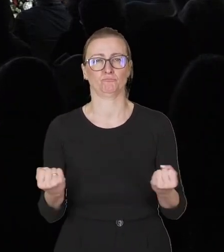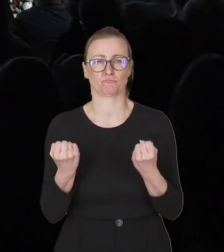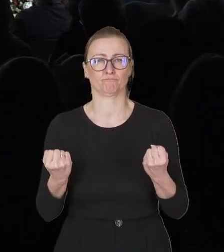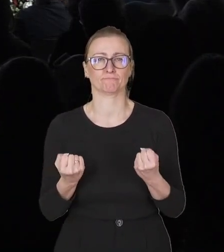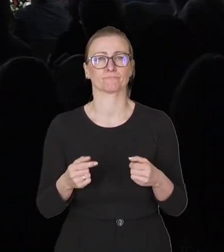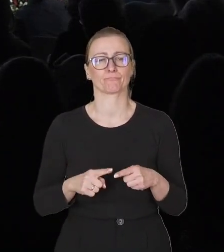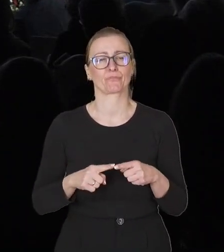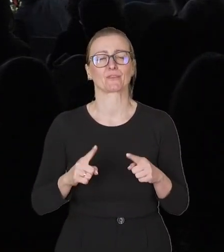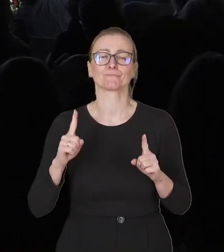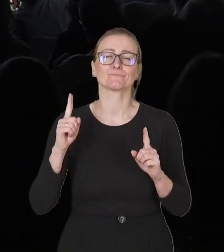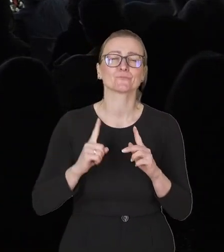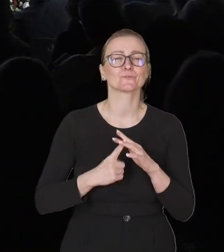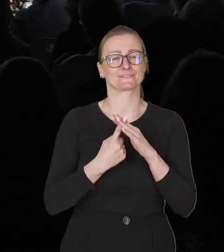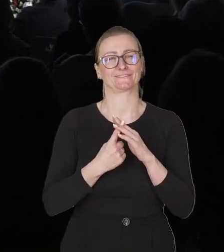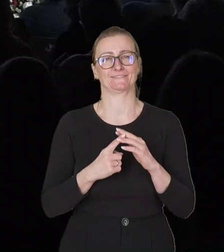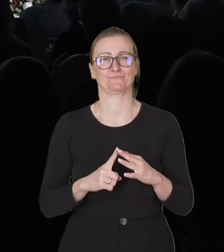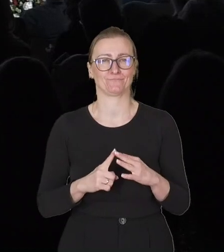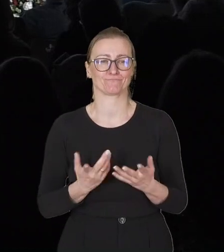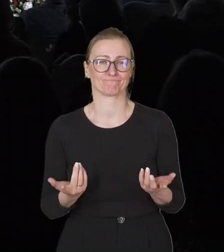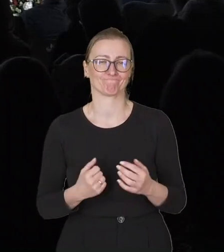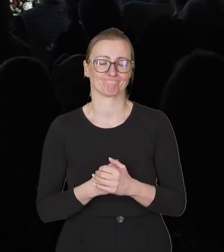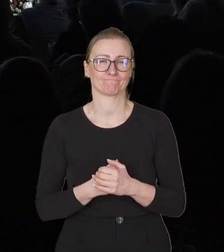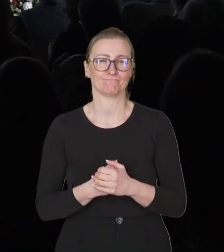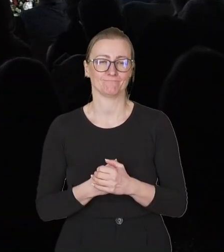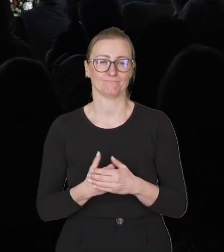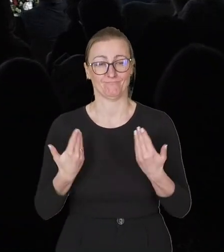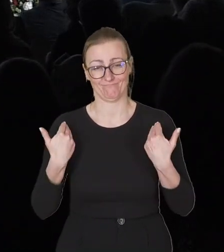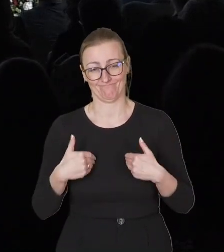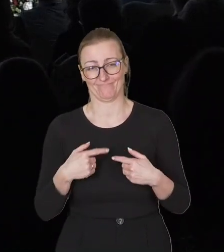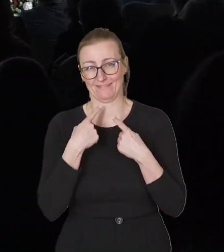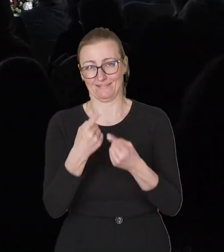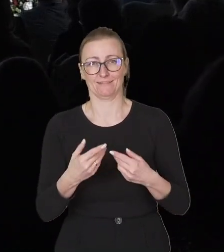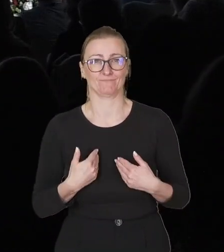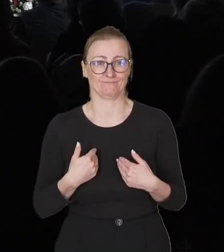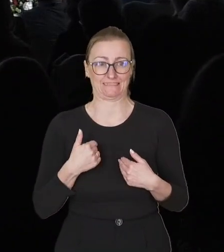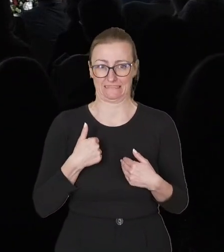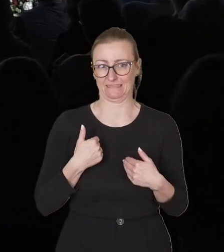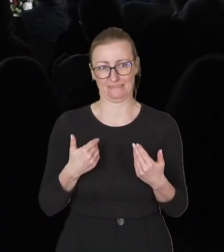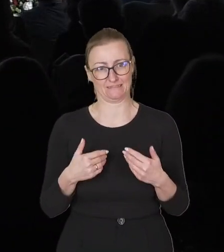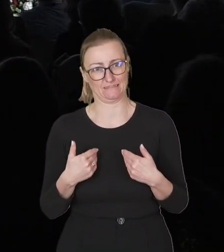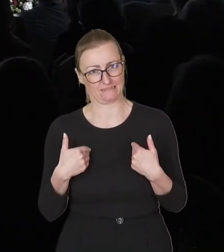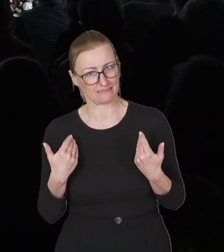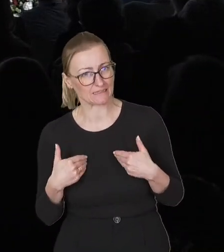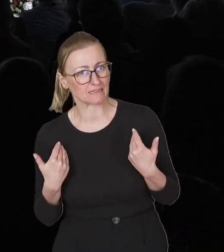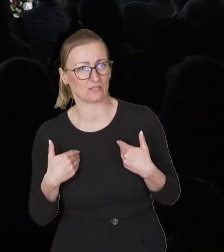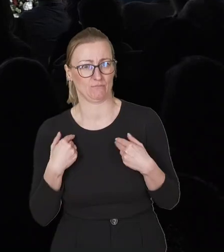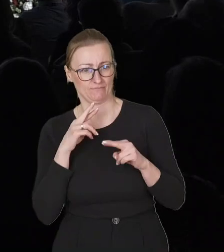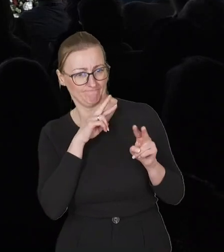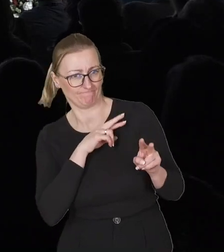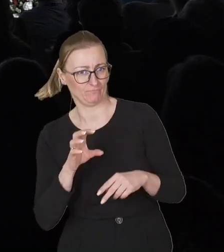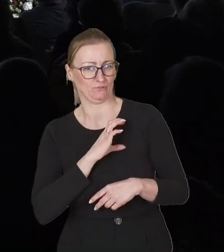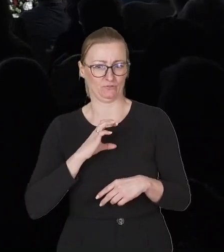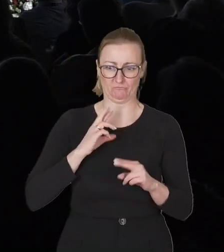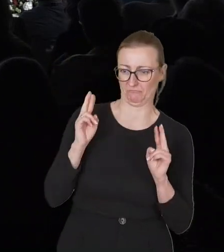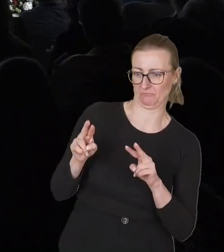must say, I was more than happy that the new commission is delivering so far. That when President von der Leyen promised that during